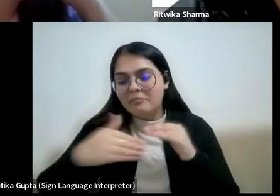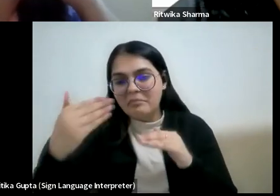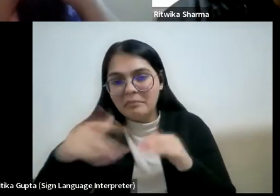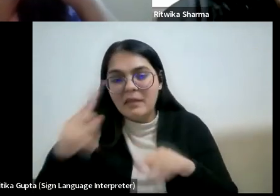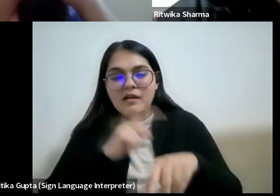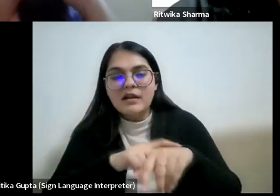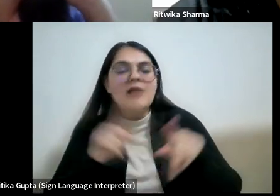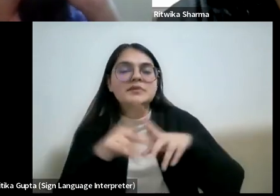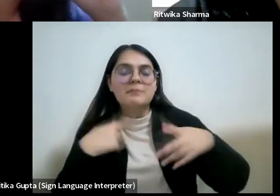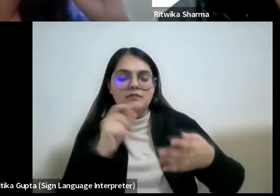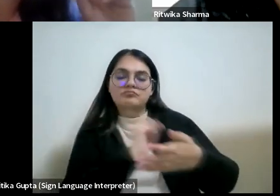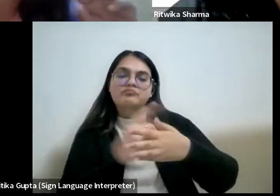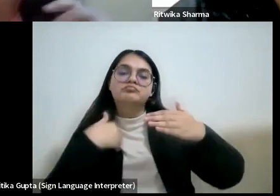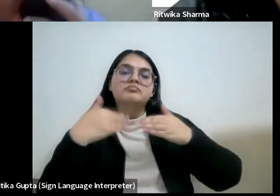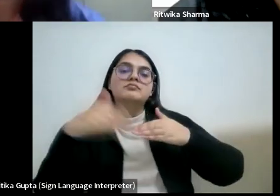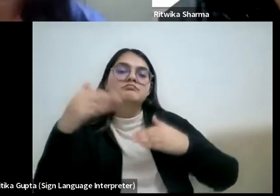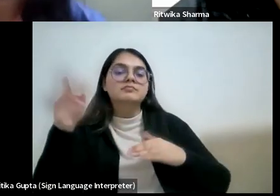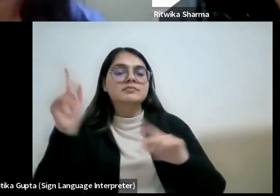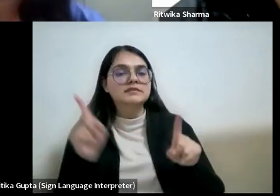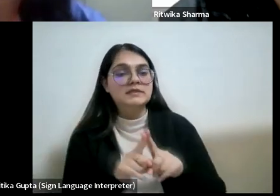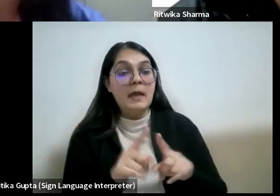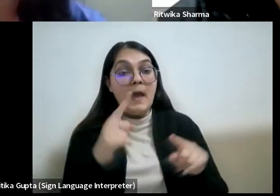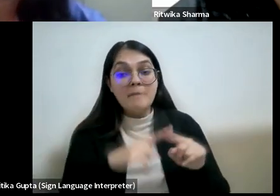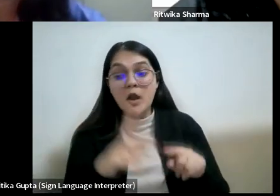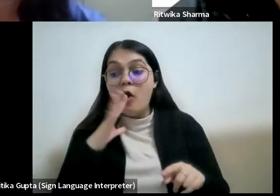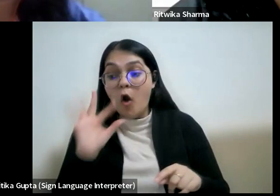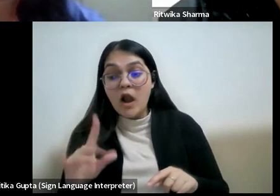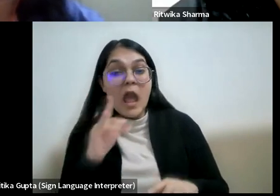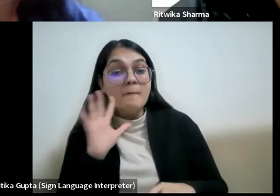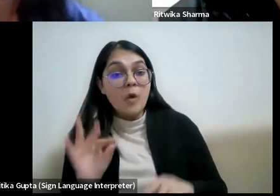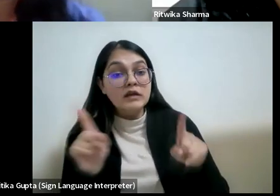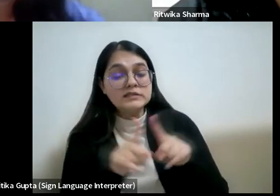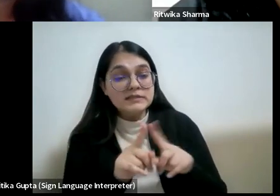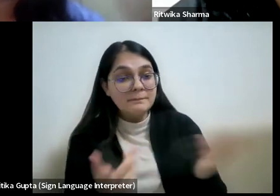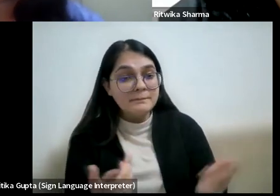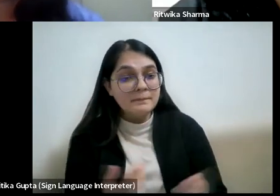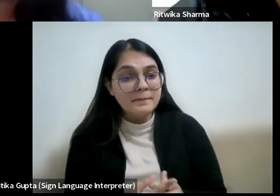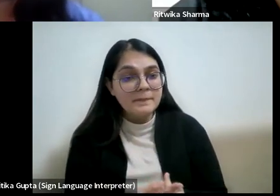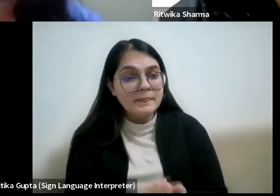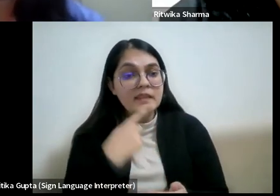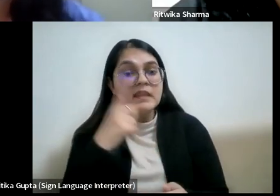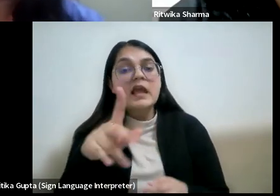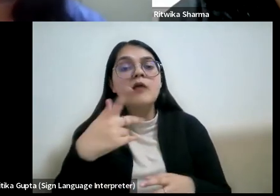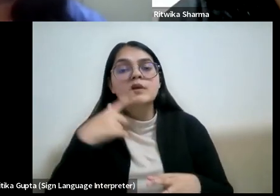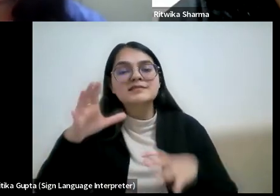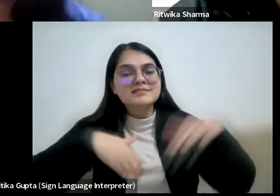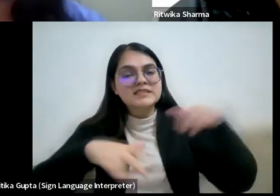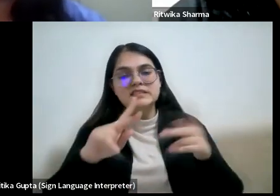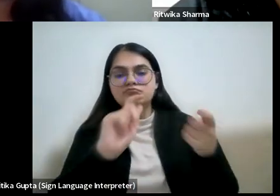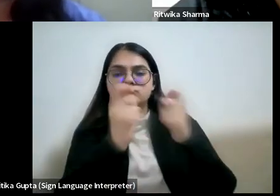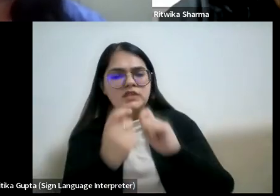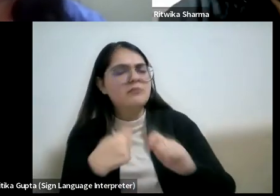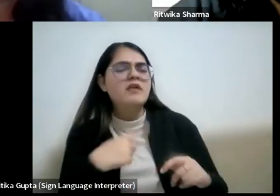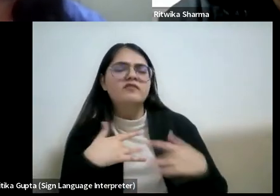flow. So the immediate ones, the major changes that have happened is certainly the shift of cities, which I'm absolutely